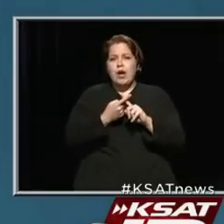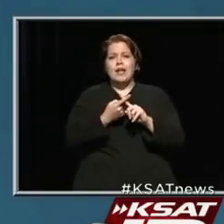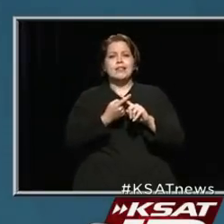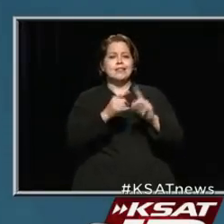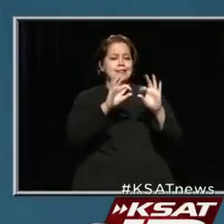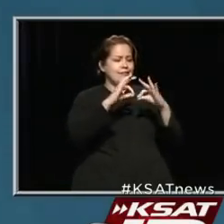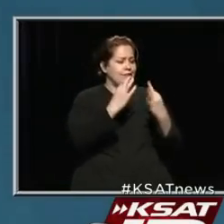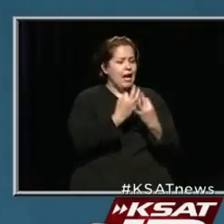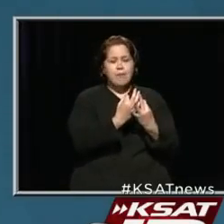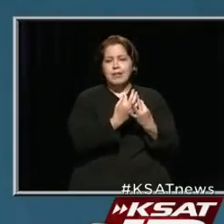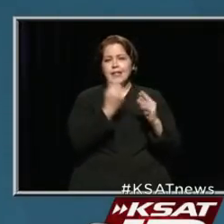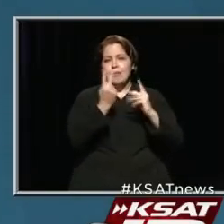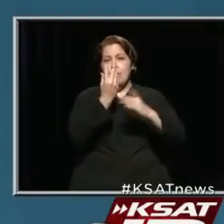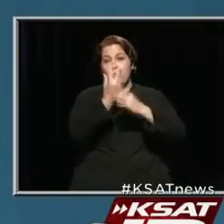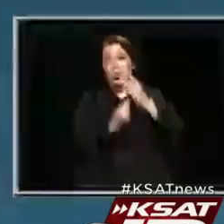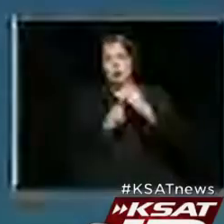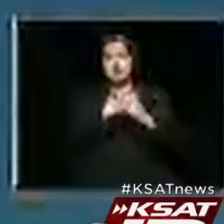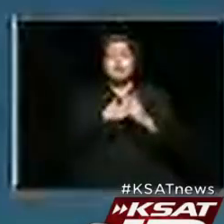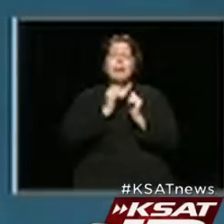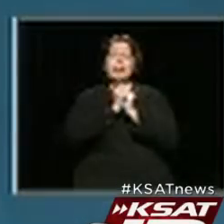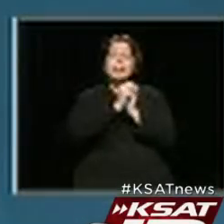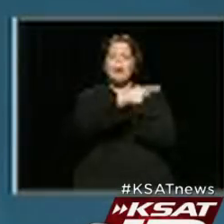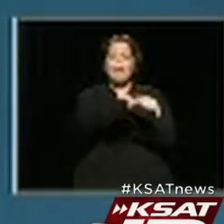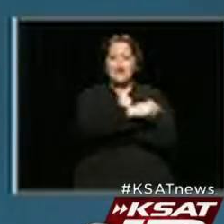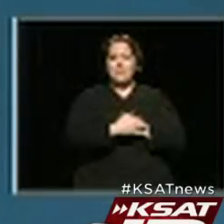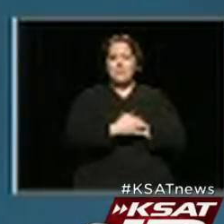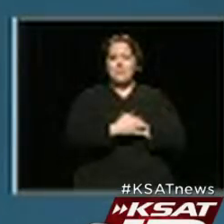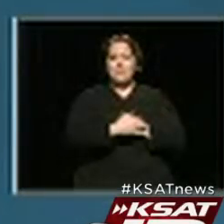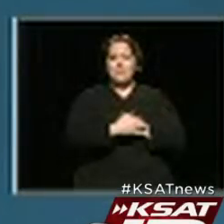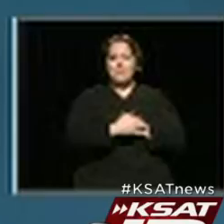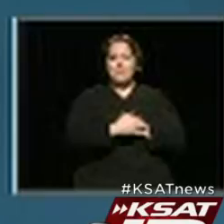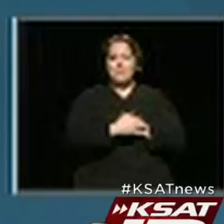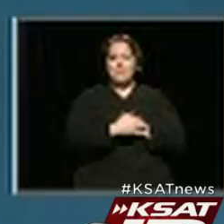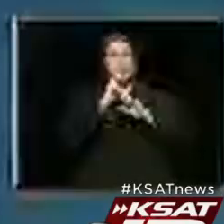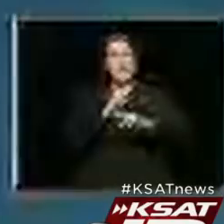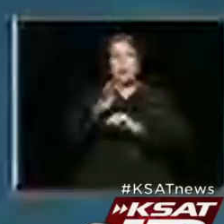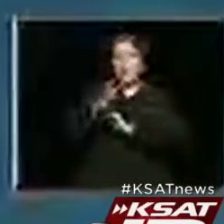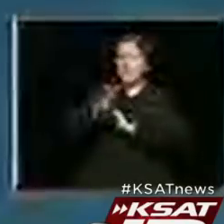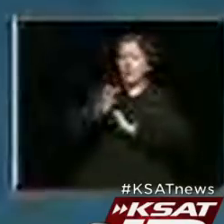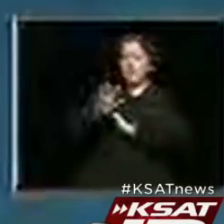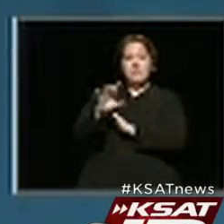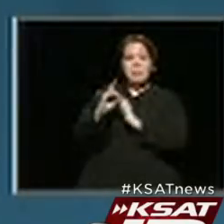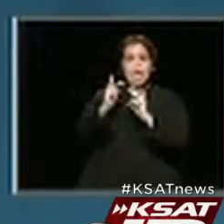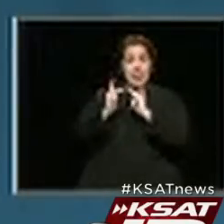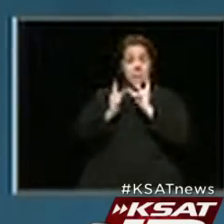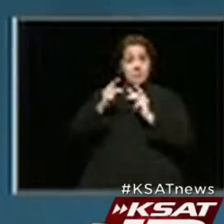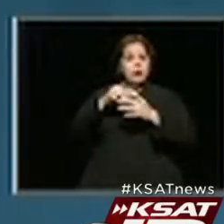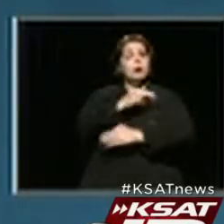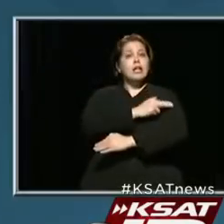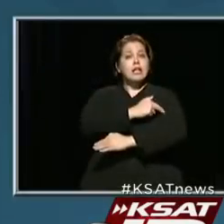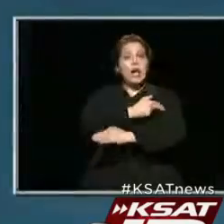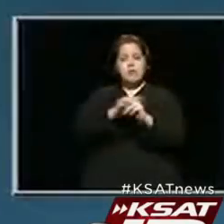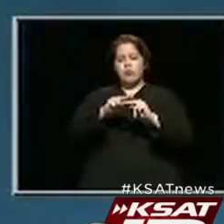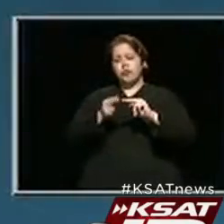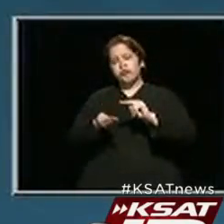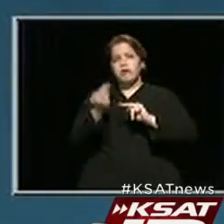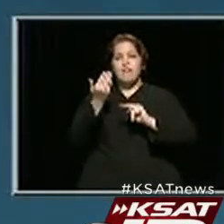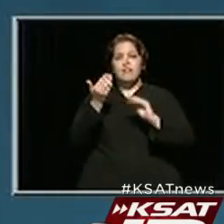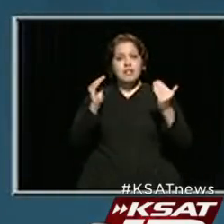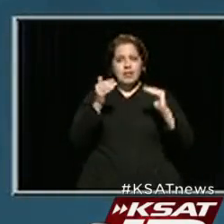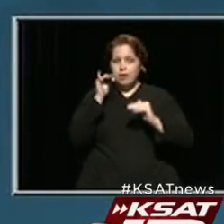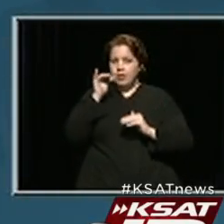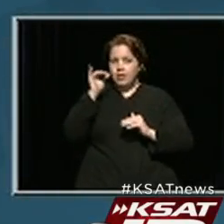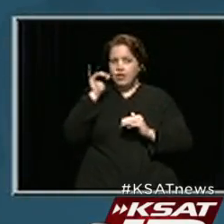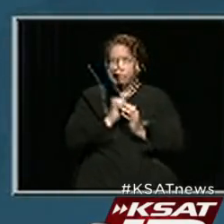family members we've lost. So please keep them in your prayers. Tonight, we're reporting 458 people and in the hospital, down 15 from